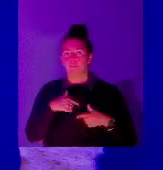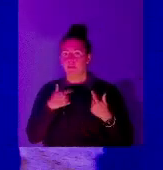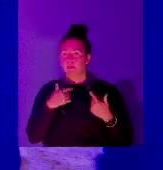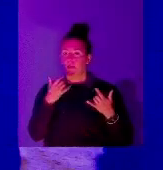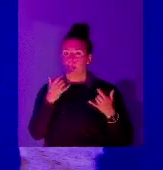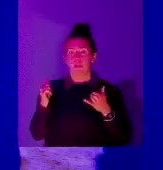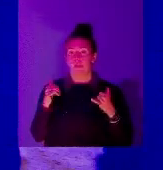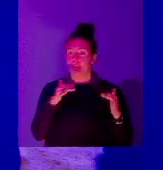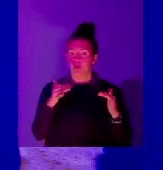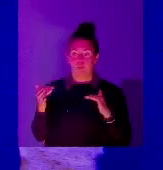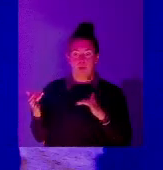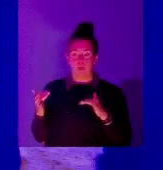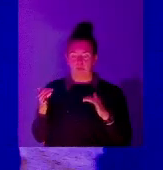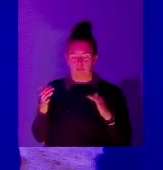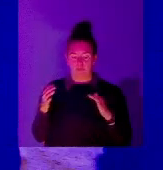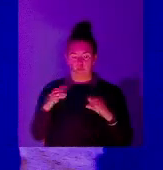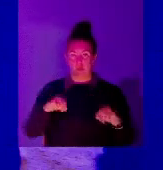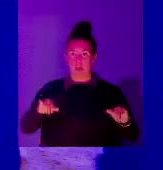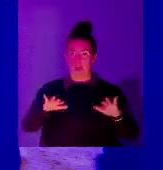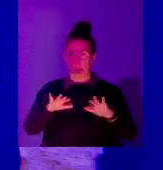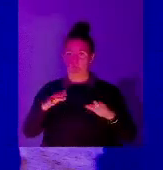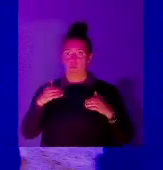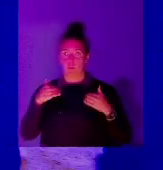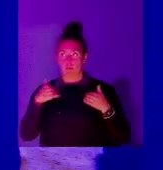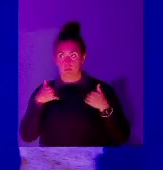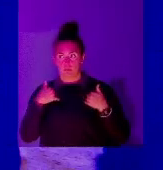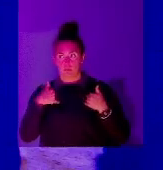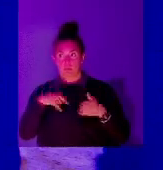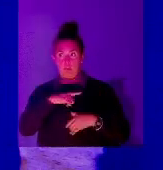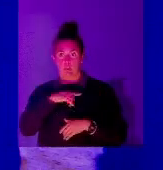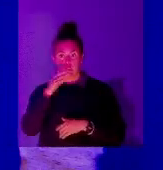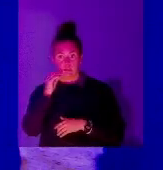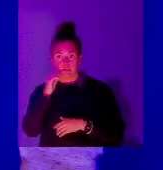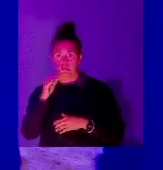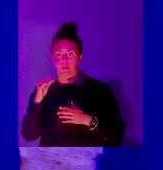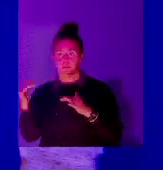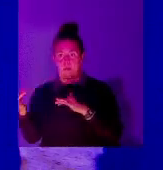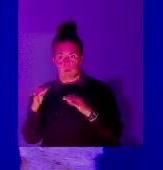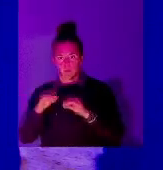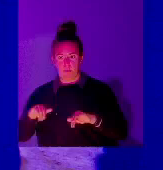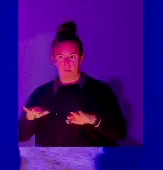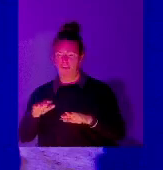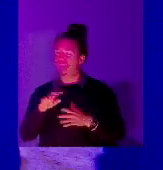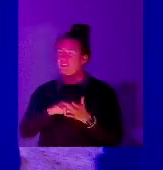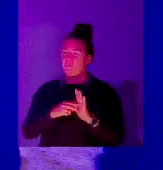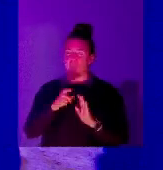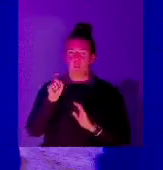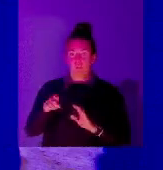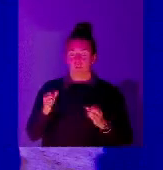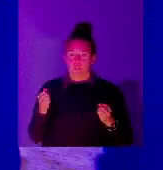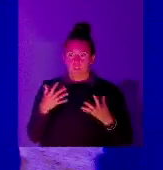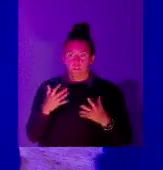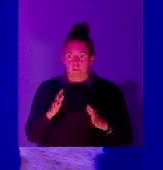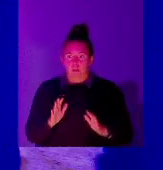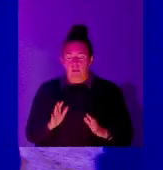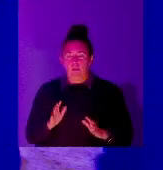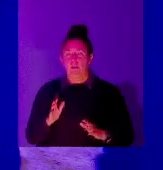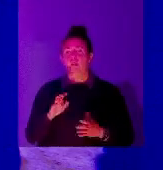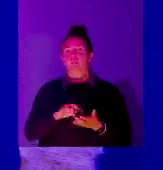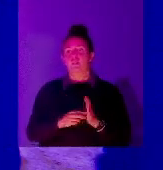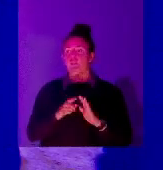battleground. That doesn't mean we have to be terrified. It just means we have to be trained and